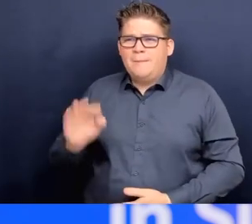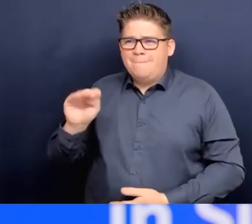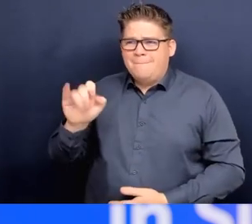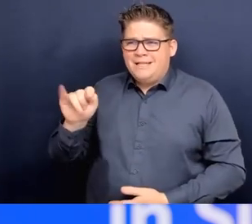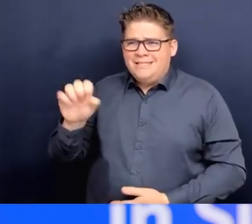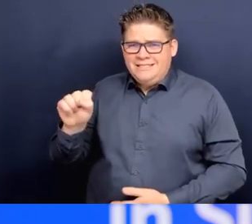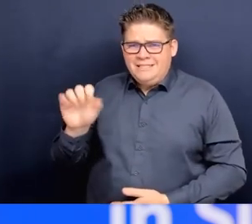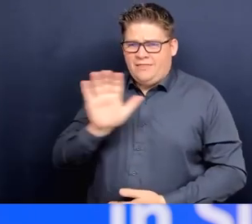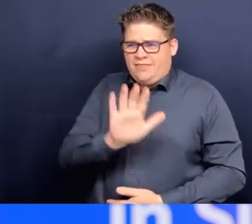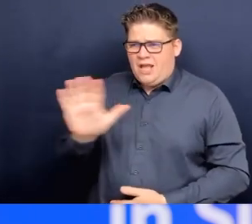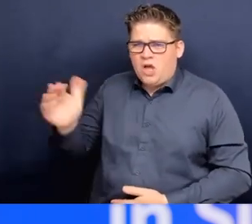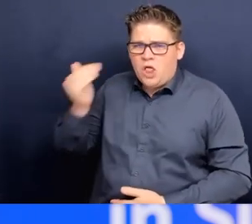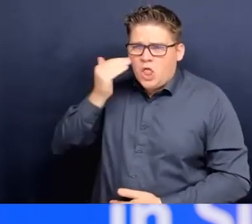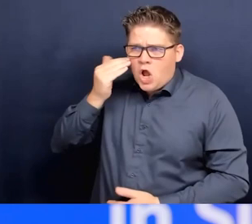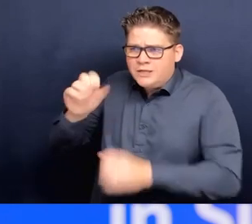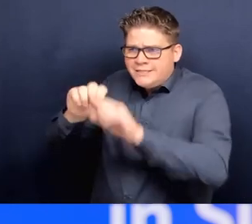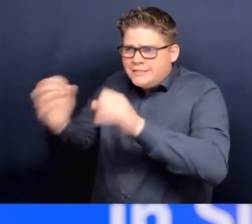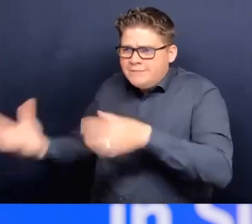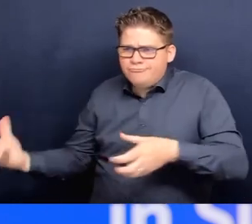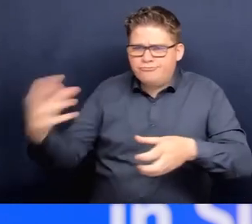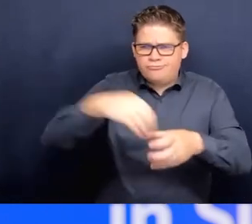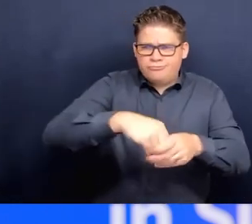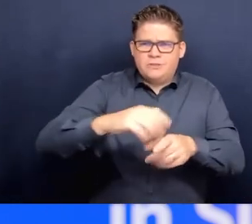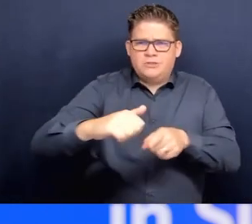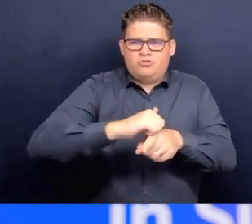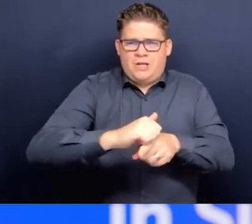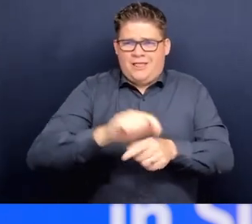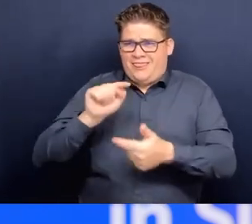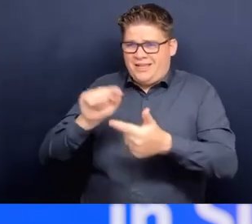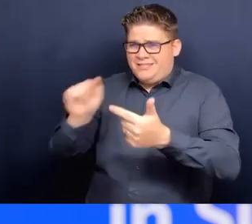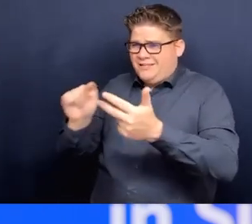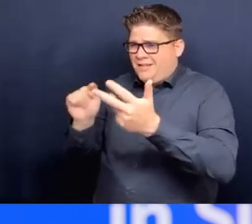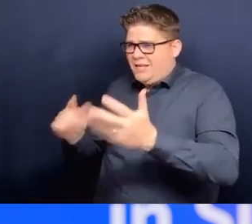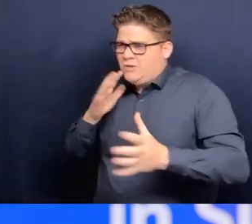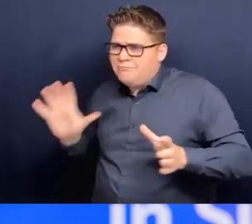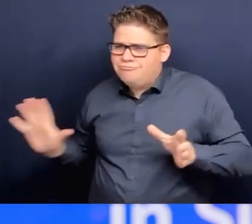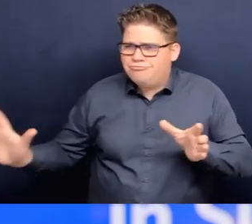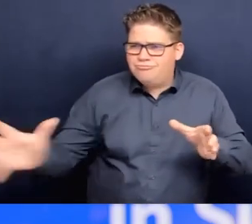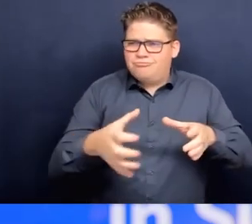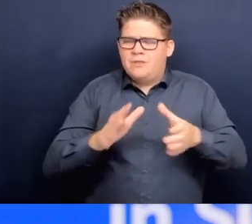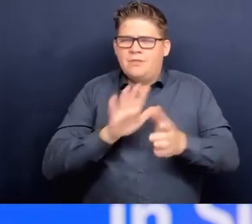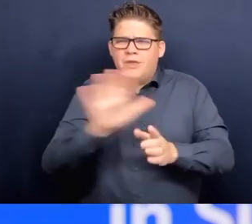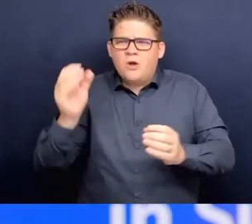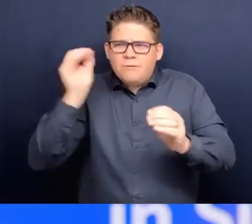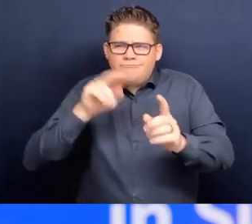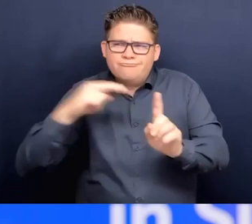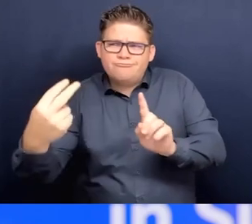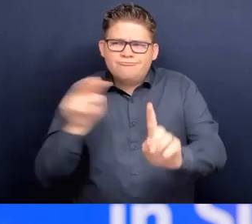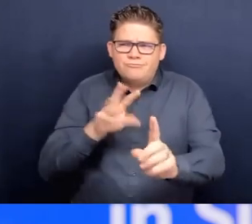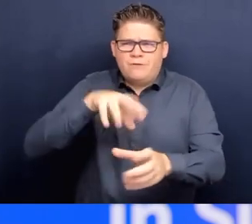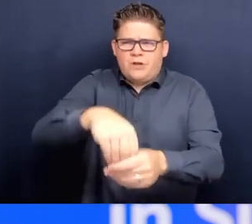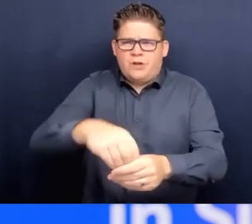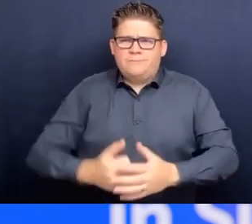and Métis knowledge system and perspectives. Students will be able to learn, yes, awesome, First Nations,